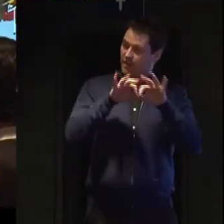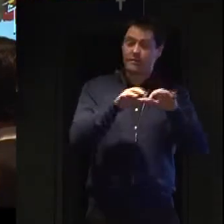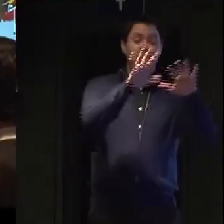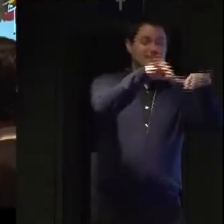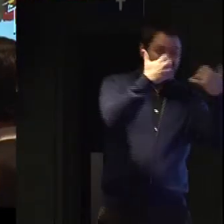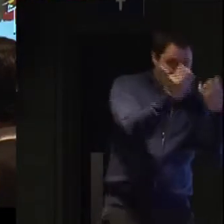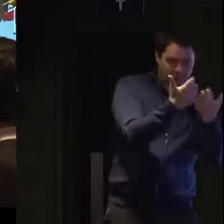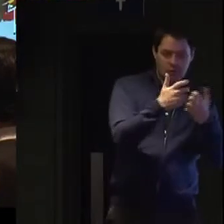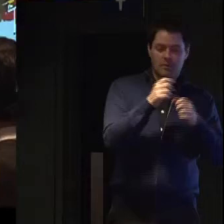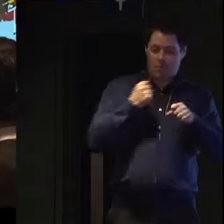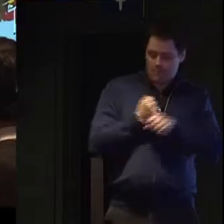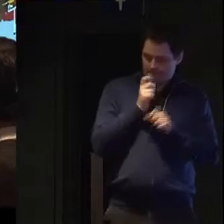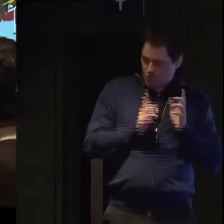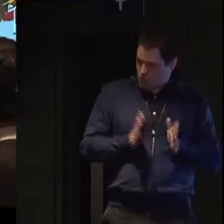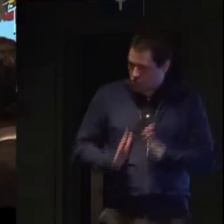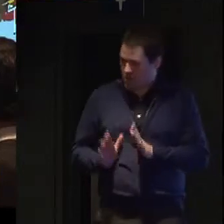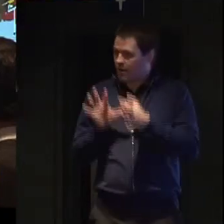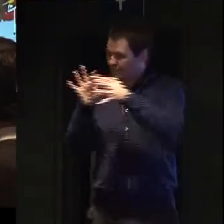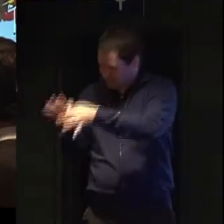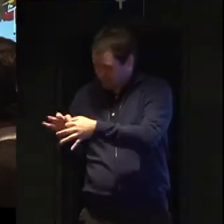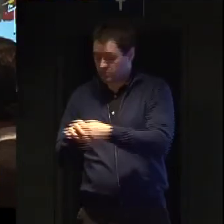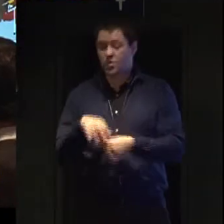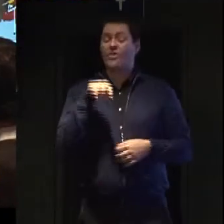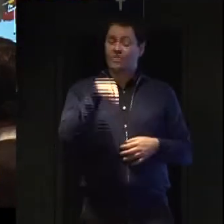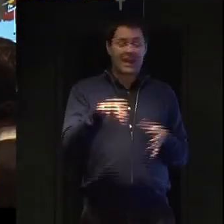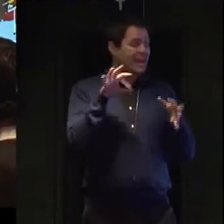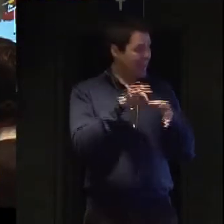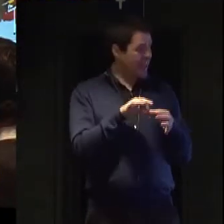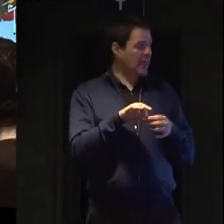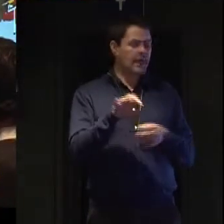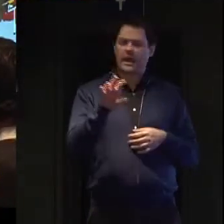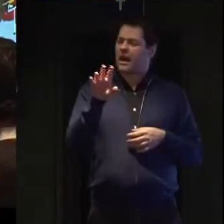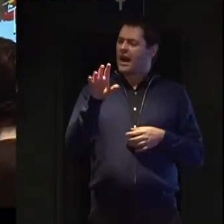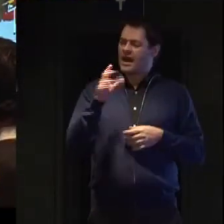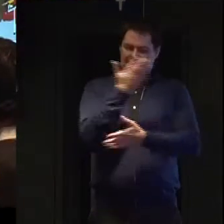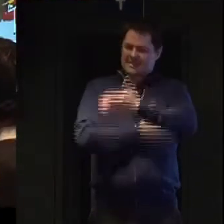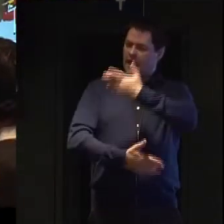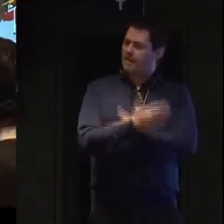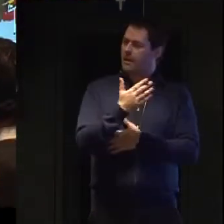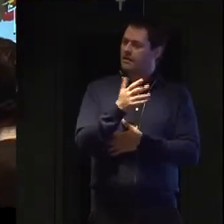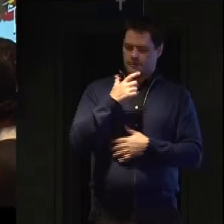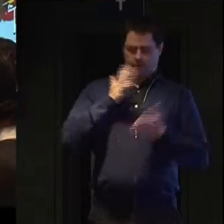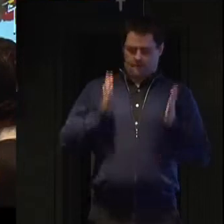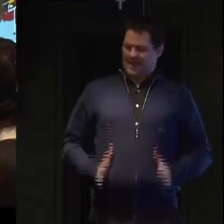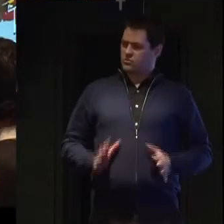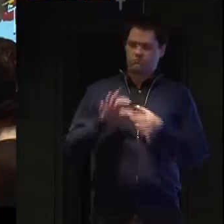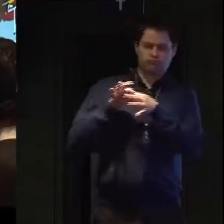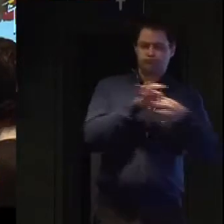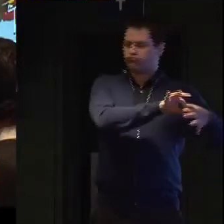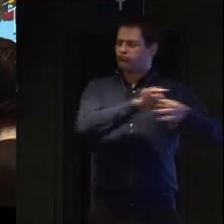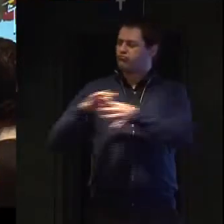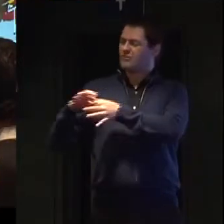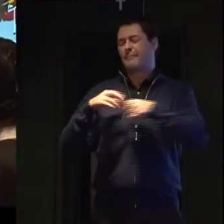So this is where the disability liaison officers come in. I don't want to get too hung up on terminology, but we like to call them access officers these